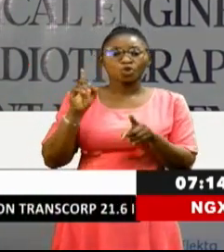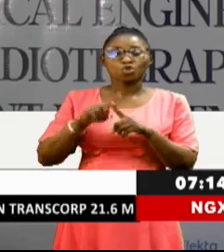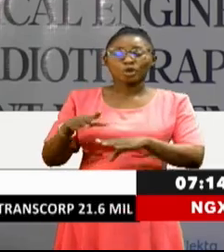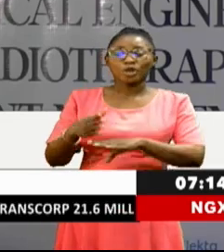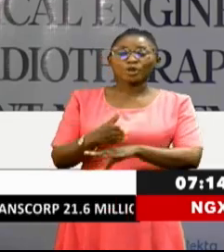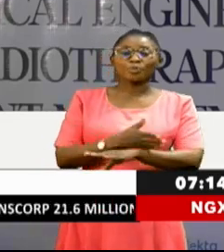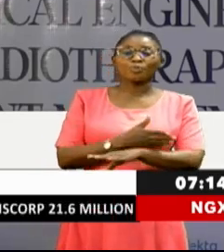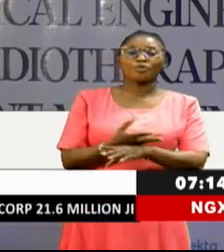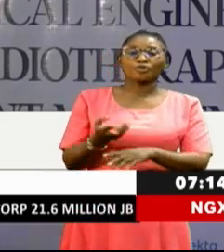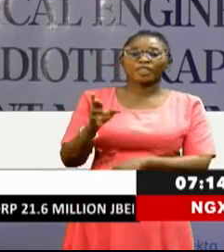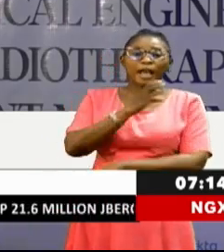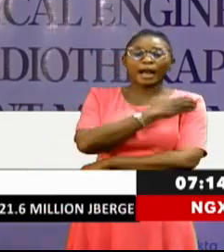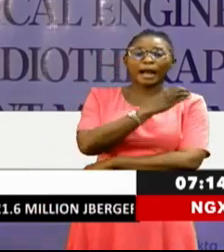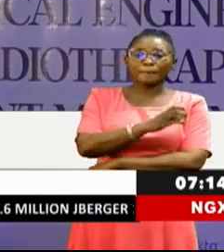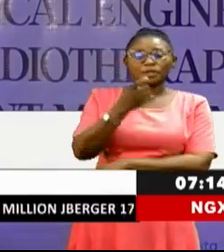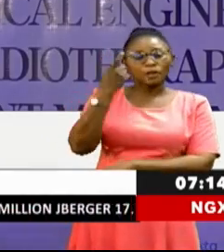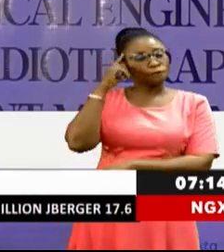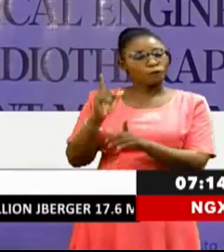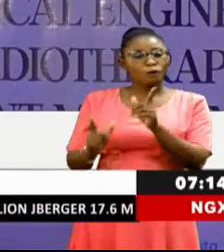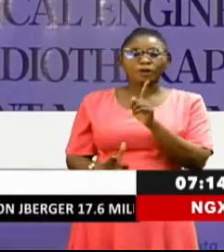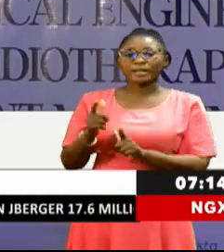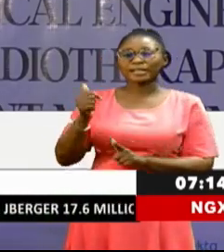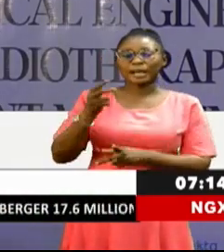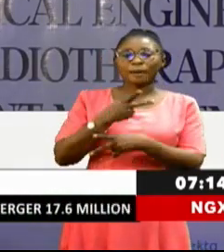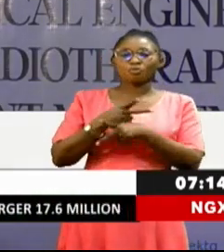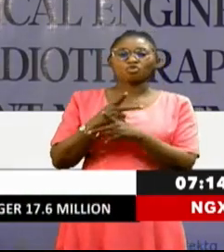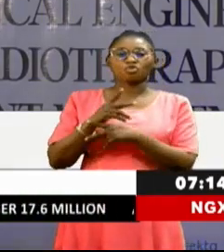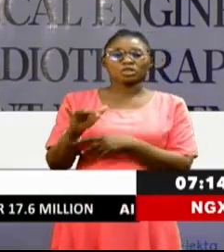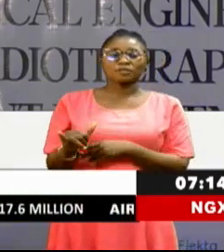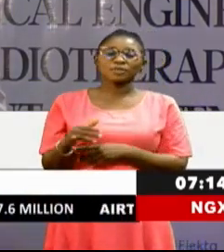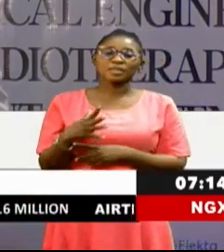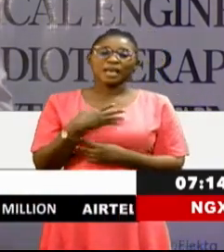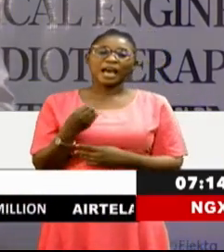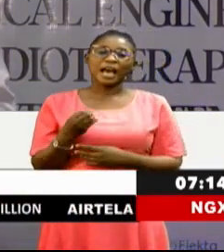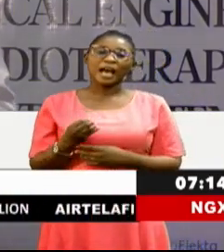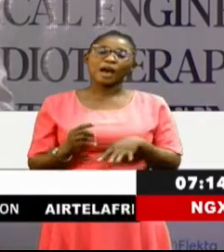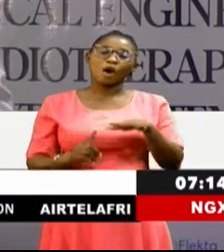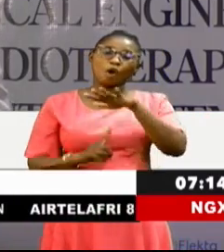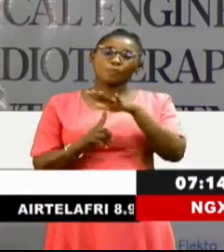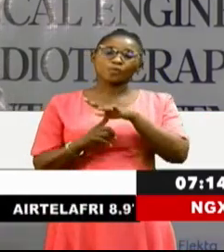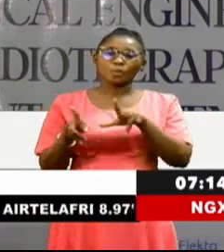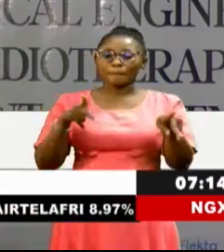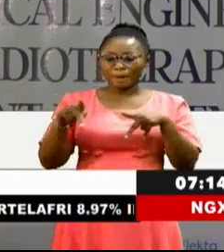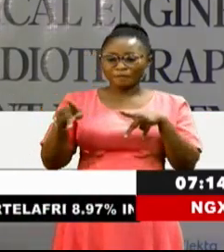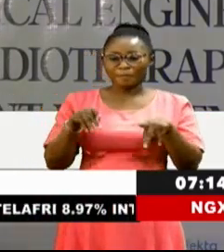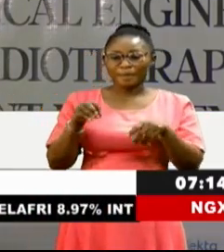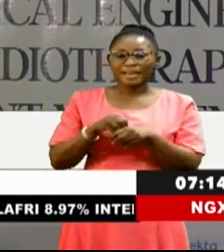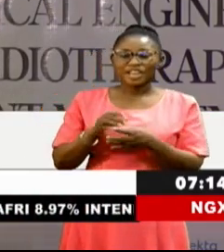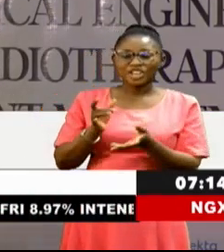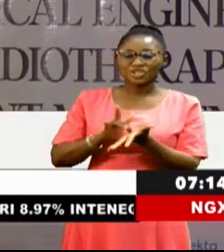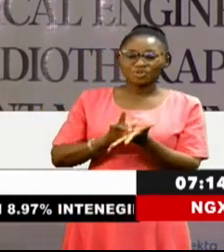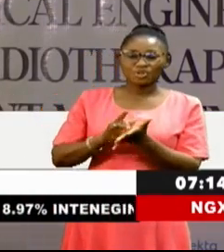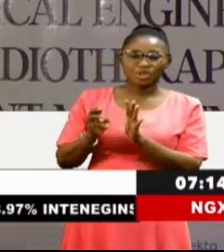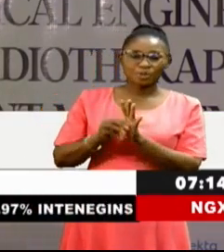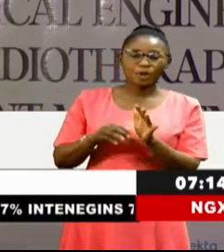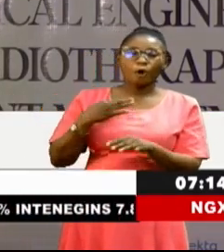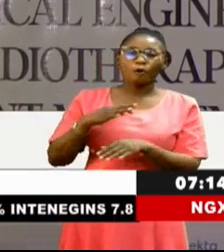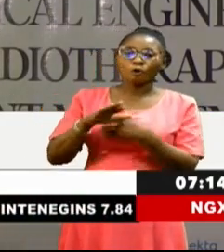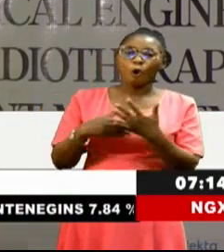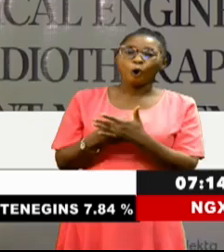improve their capacity for greater productivity and optimal performance in the treatment of